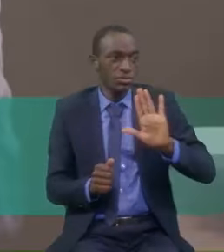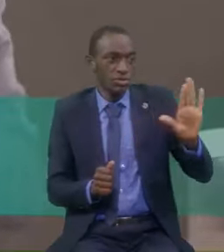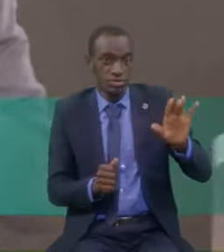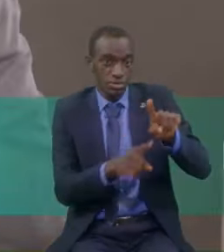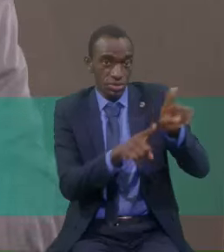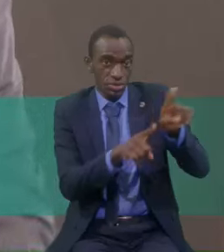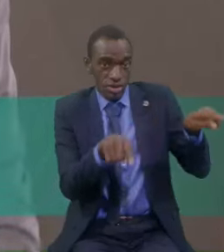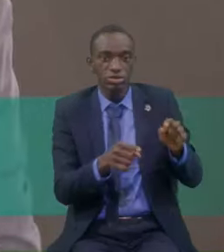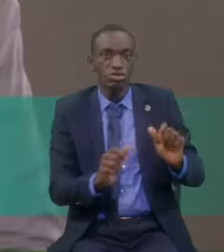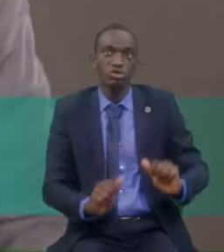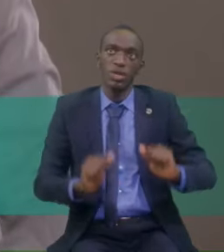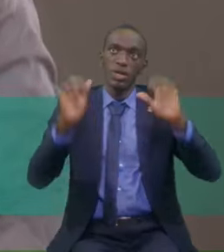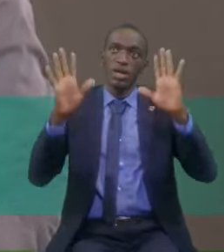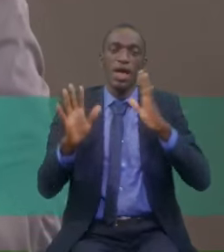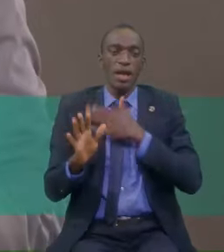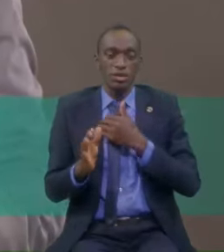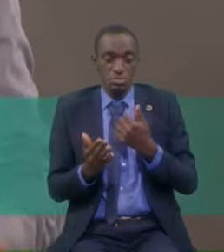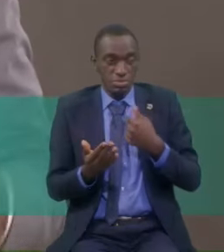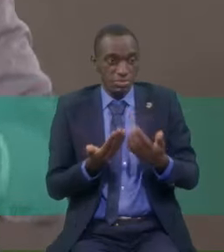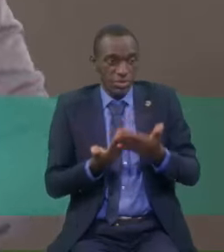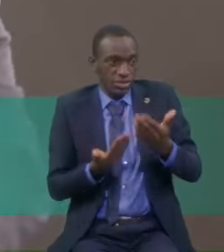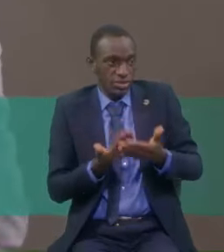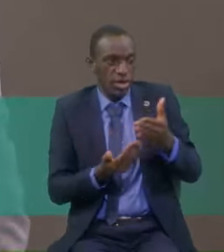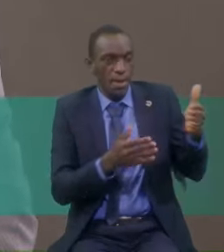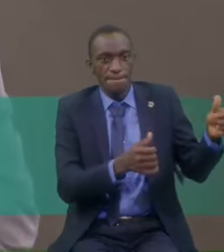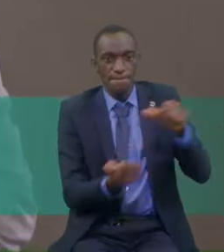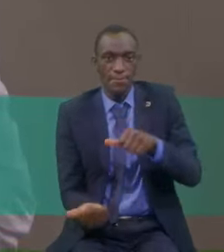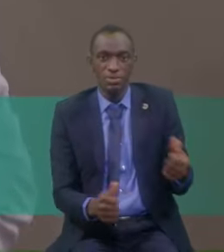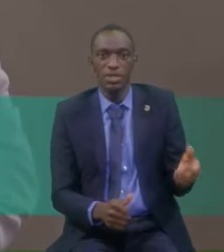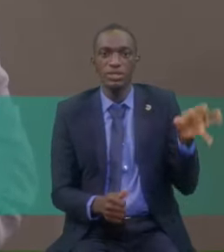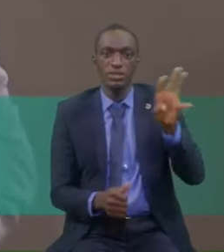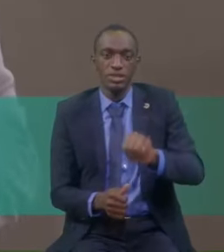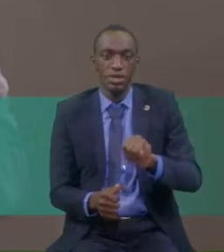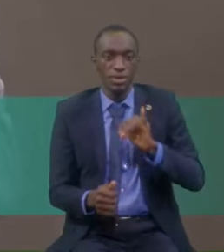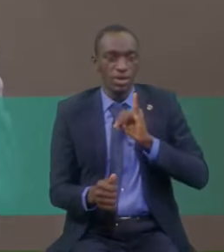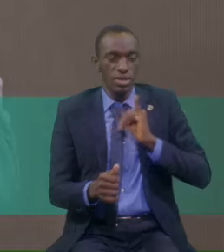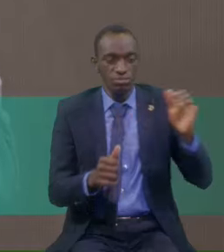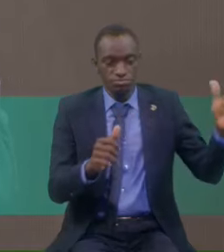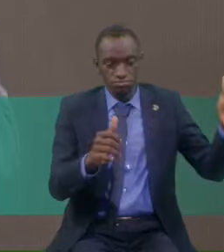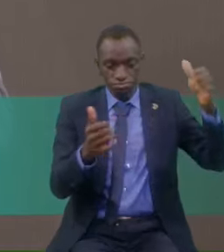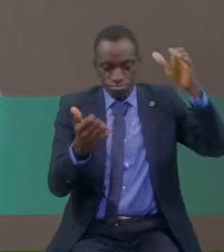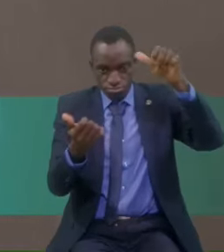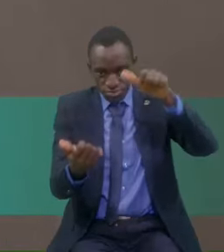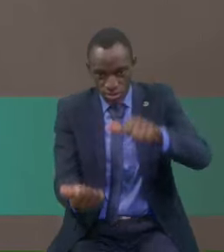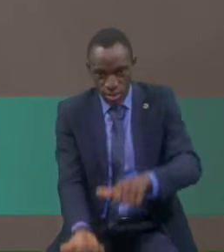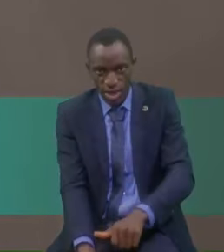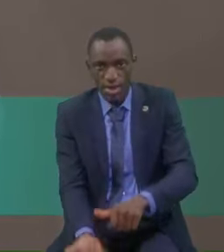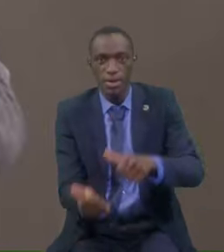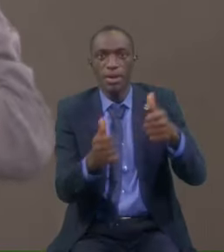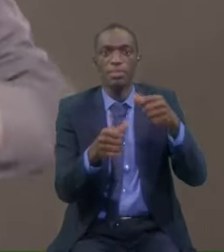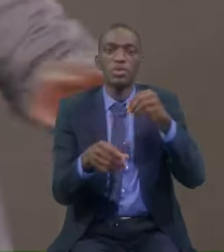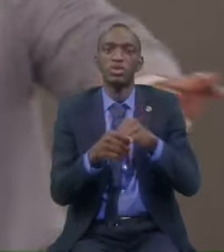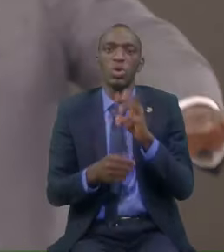easily baptize them, dip them into water. And I